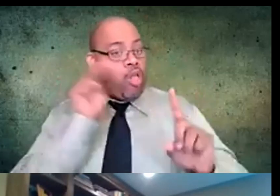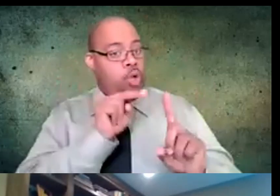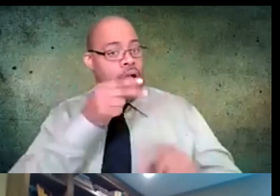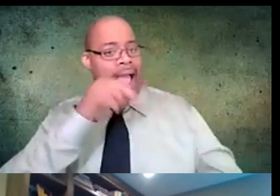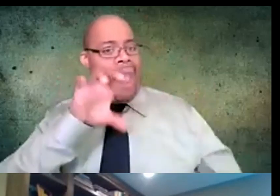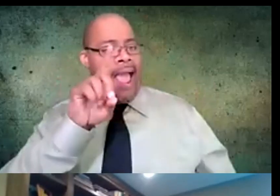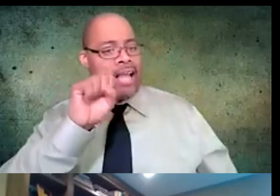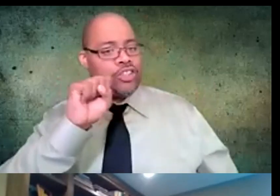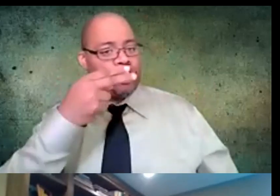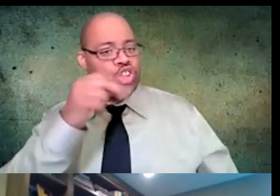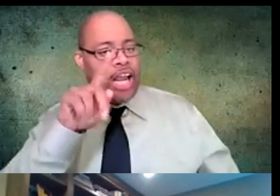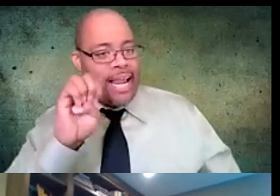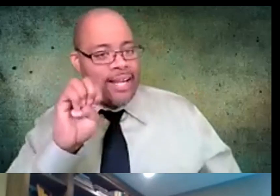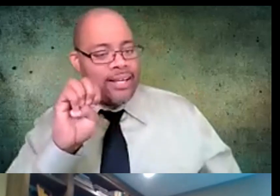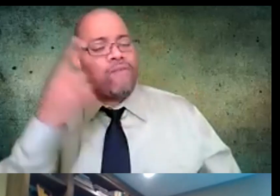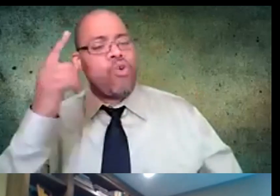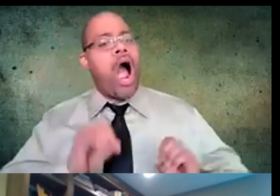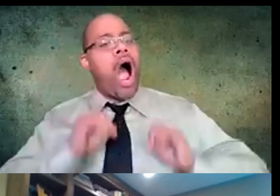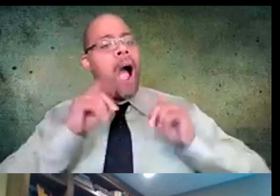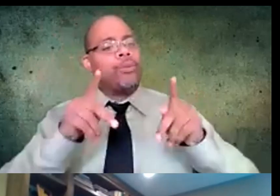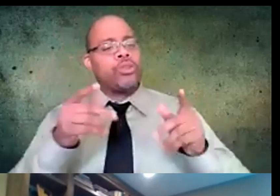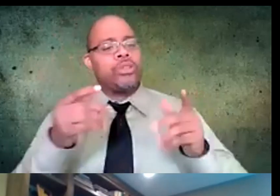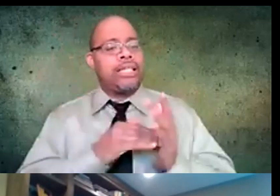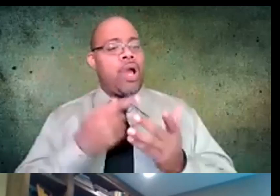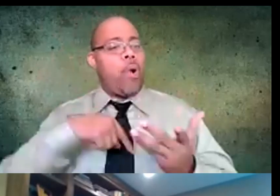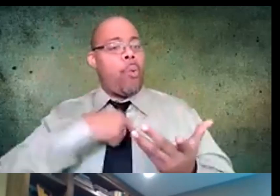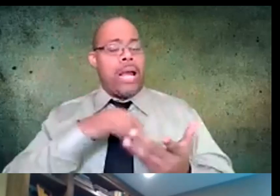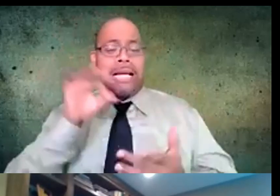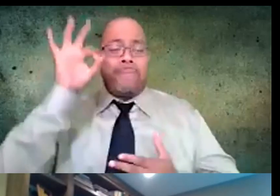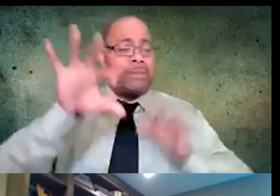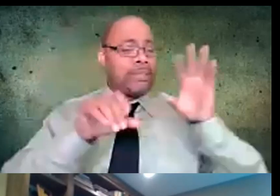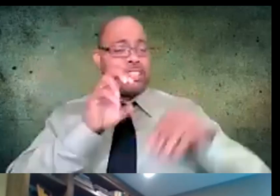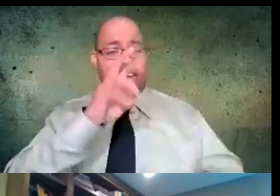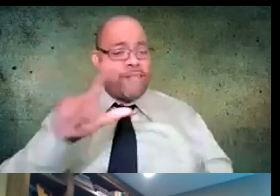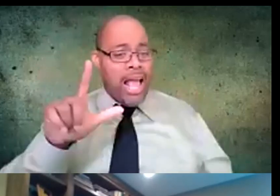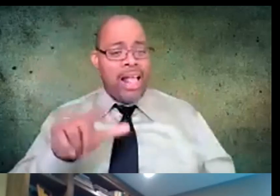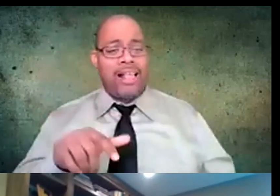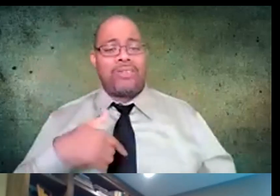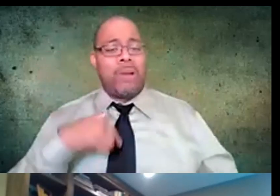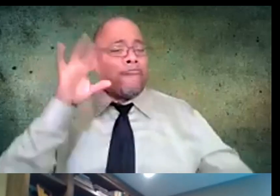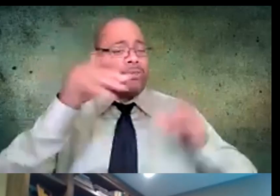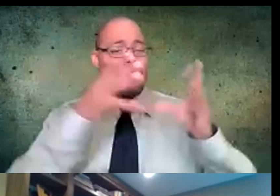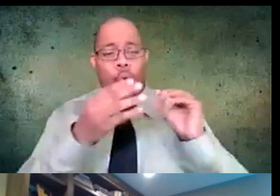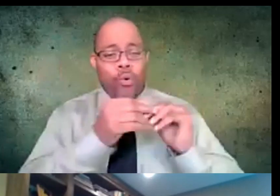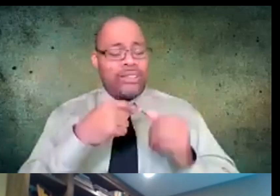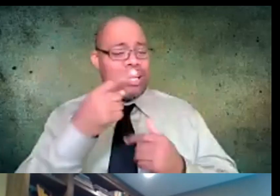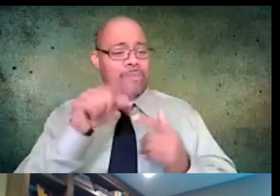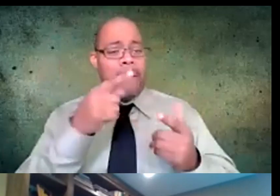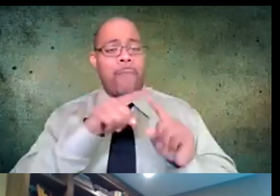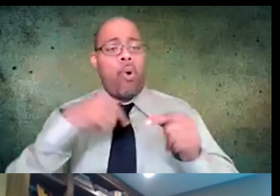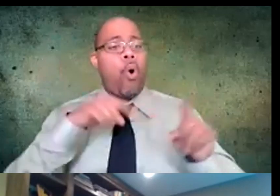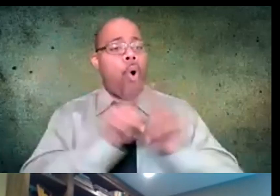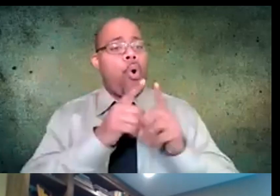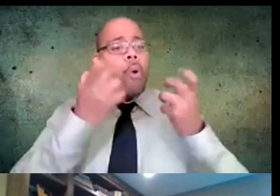Handshake for opportunities, again, we're pitching Cerevel, sharing Cerevel stories, but we also want to